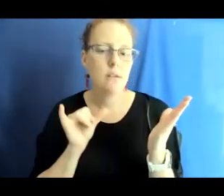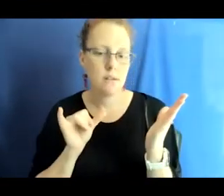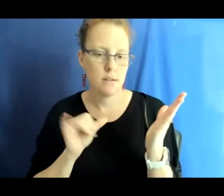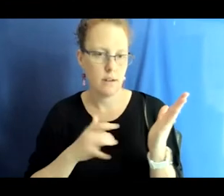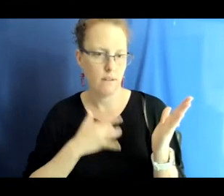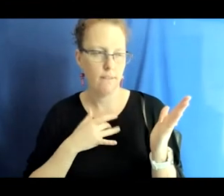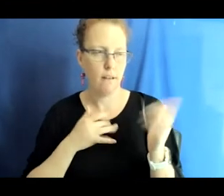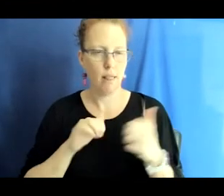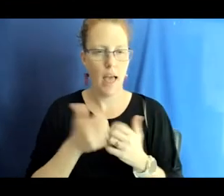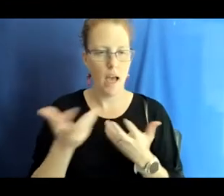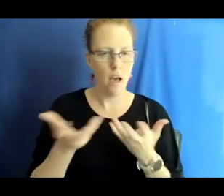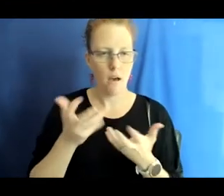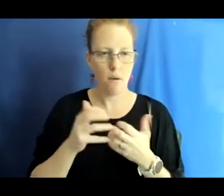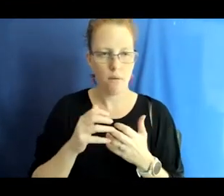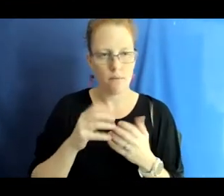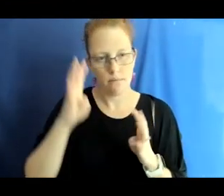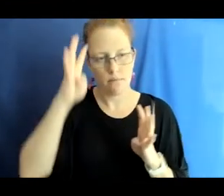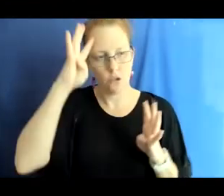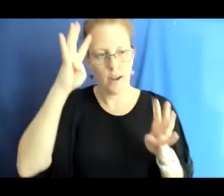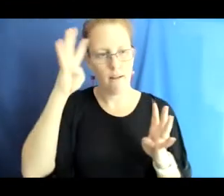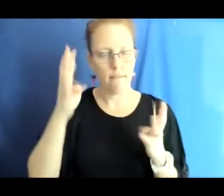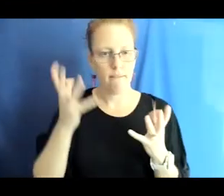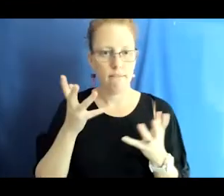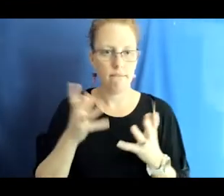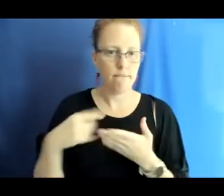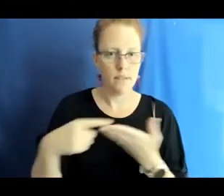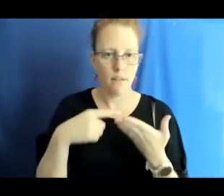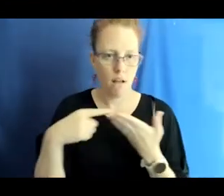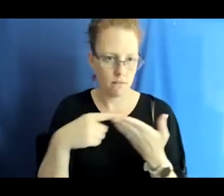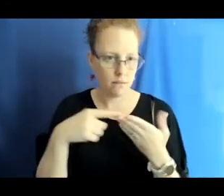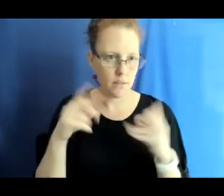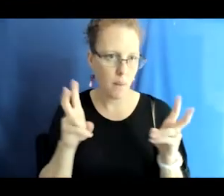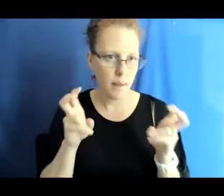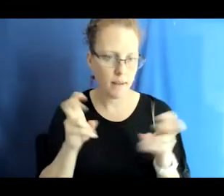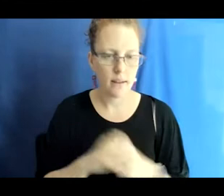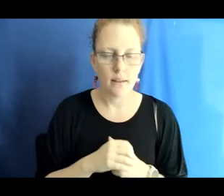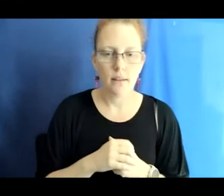it's going to be to like creatively kind of talk about this.